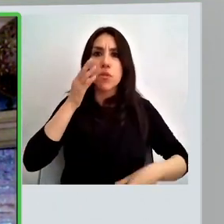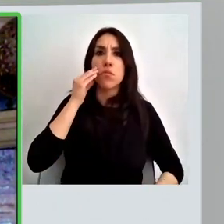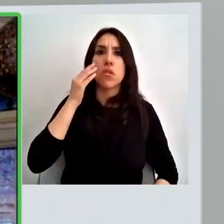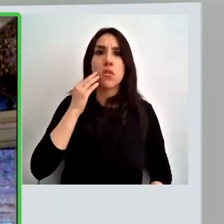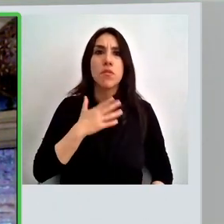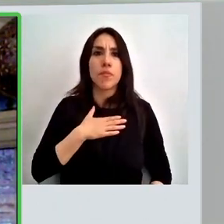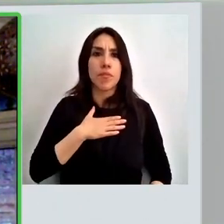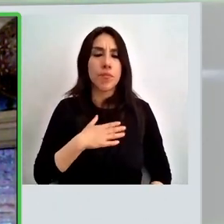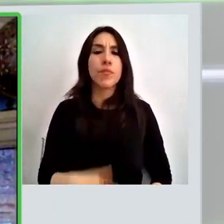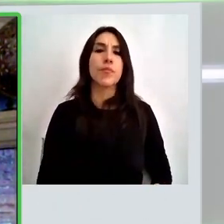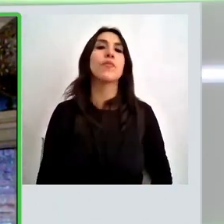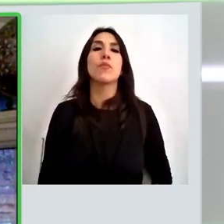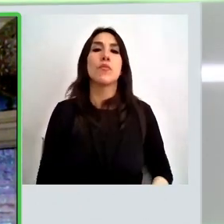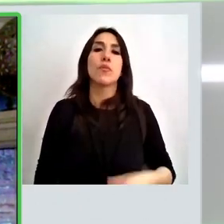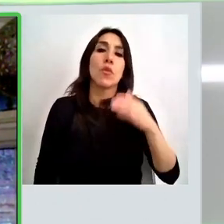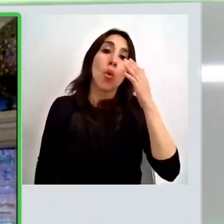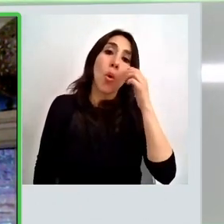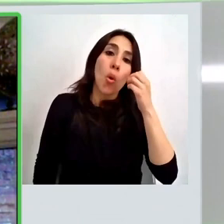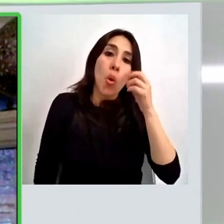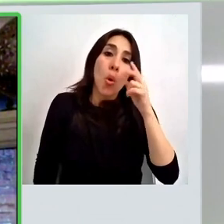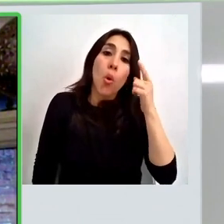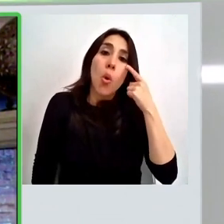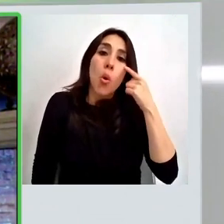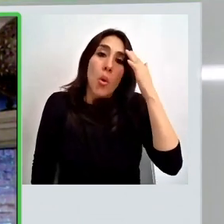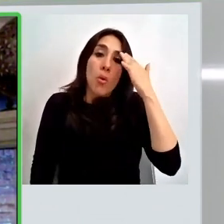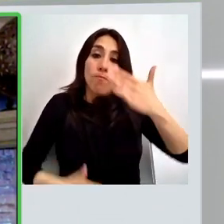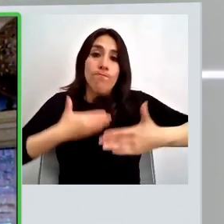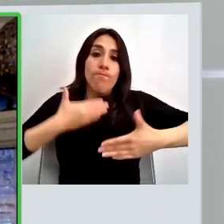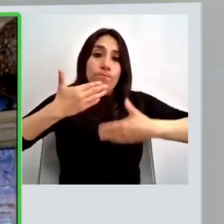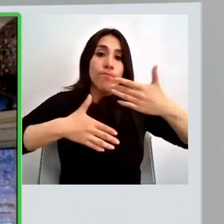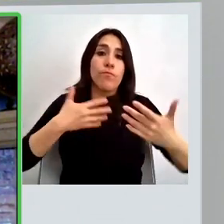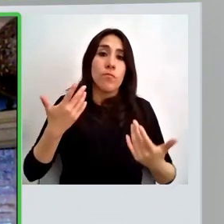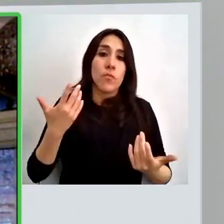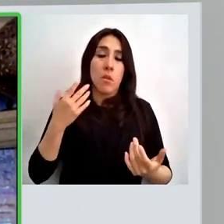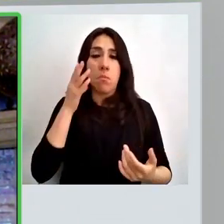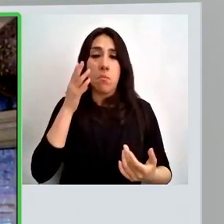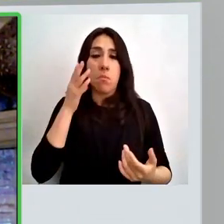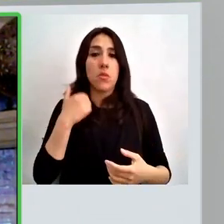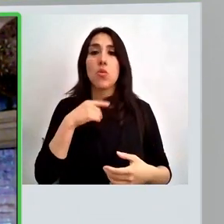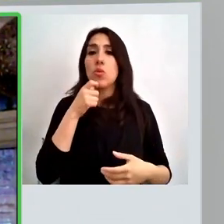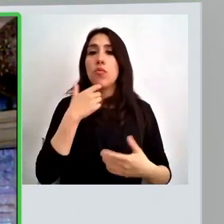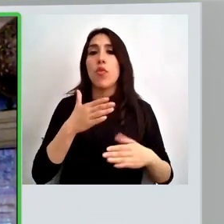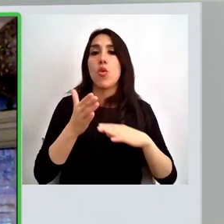positive experiences that they have had as the organisation makes an